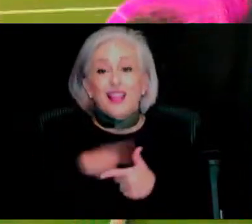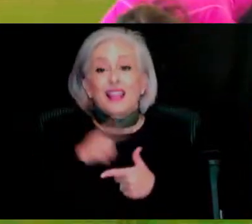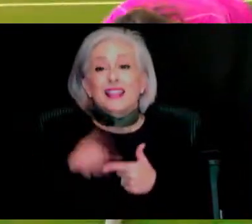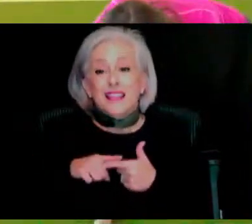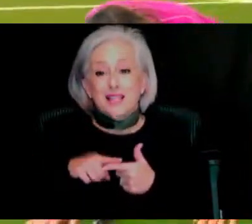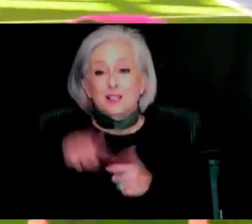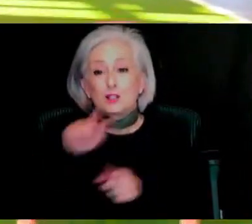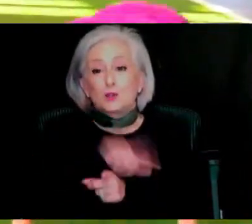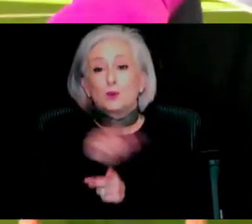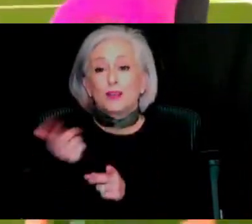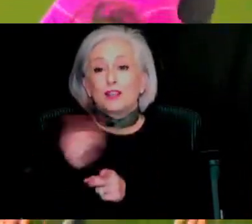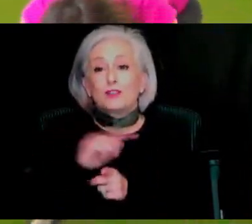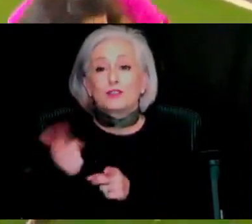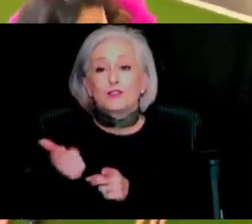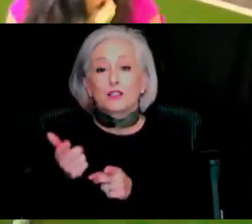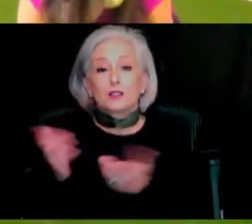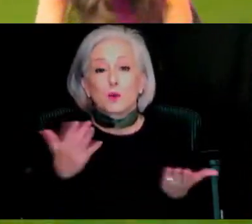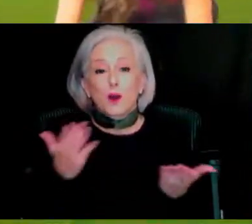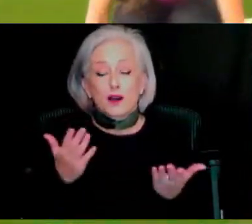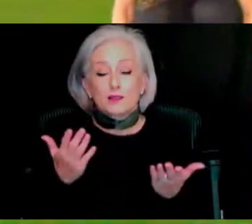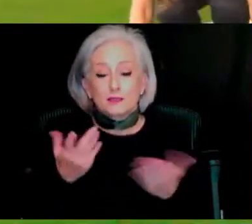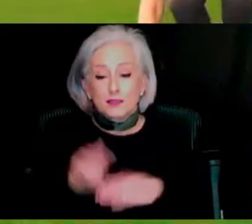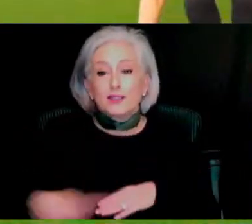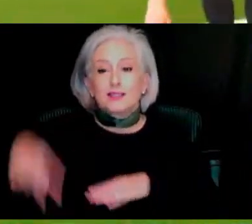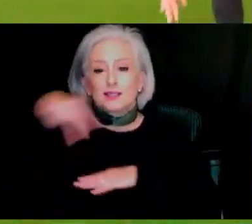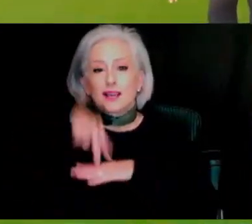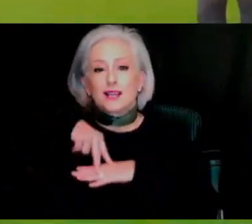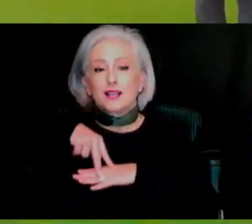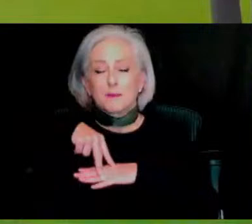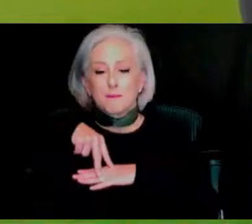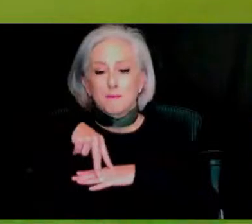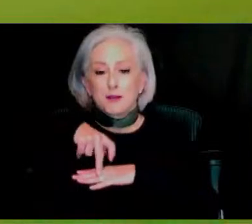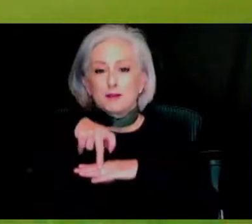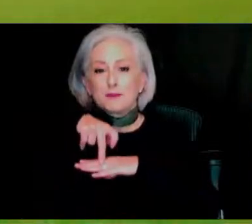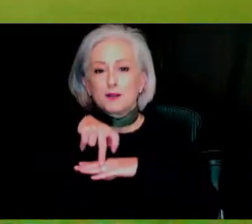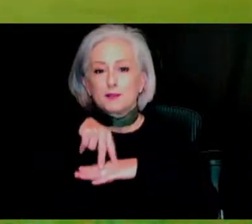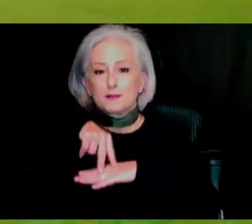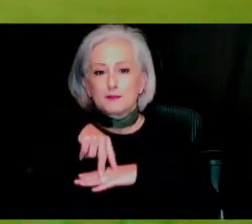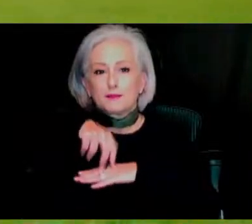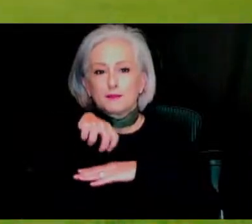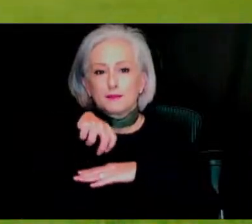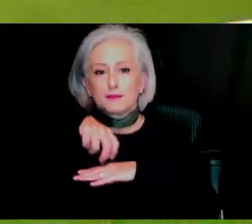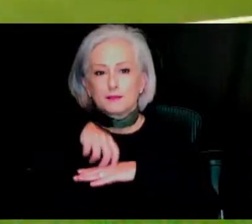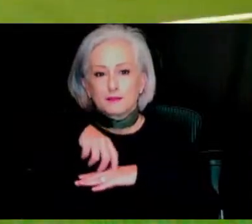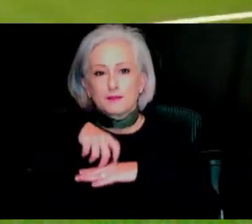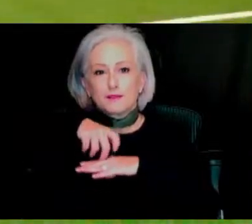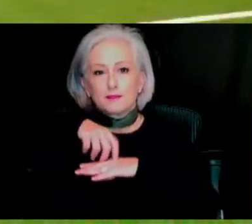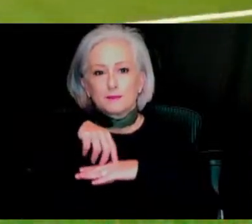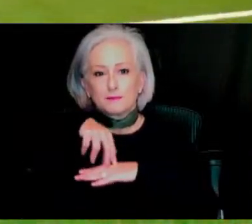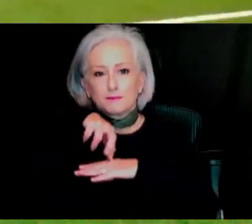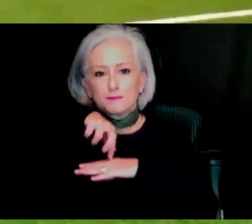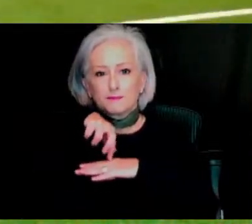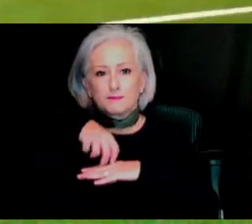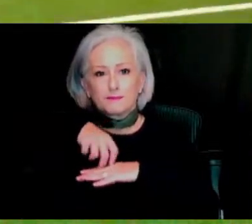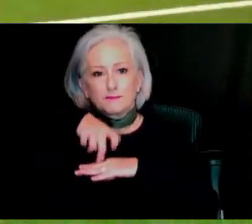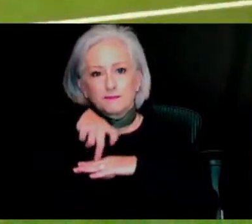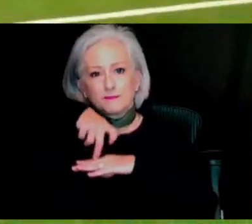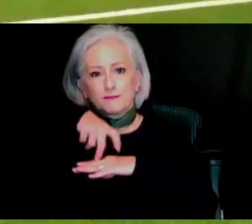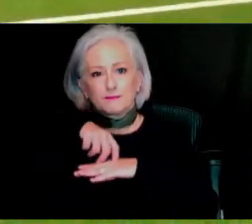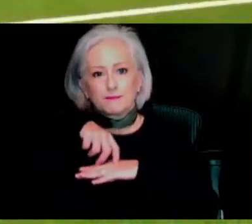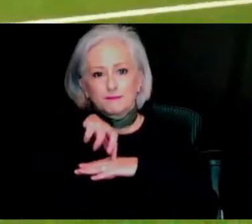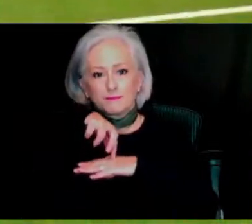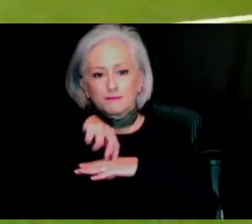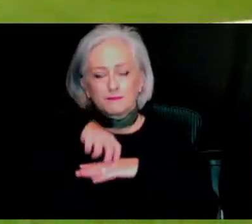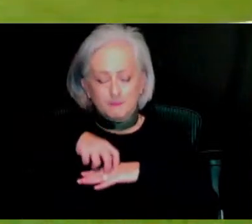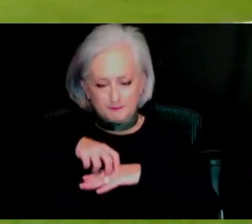we'll stand up and just do a standing march. So still moving, but not moving as intensely. So we can bring the heart rate